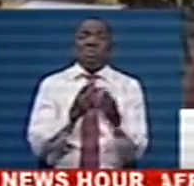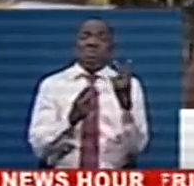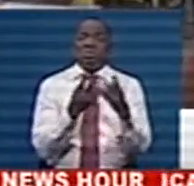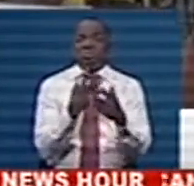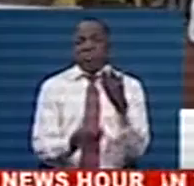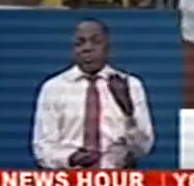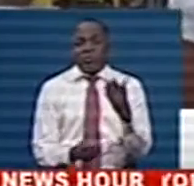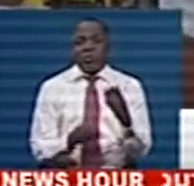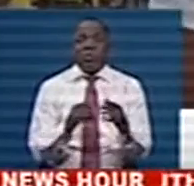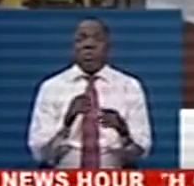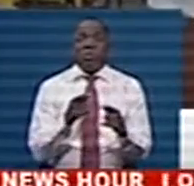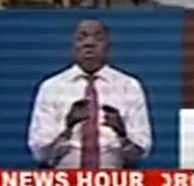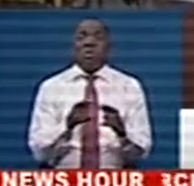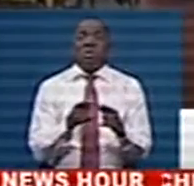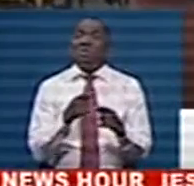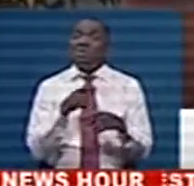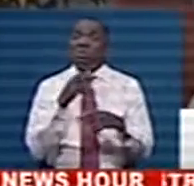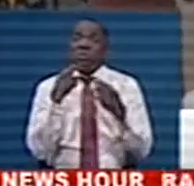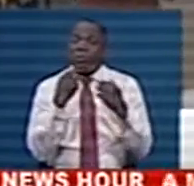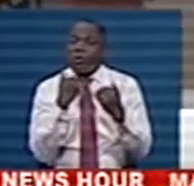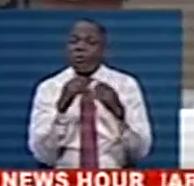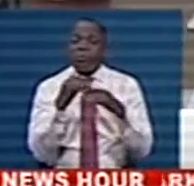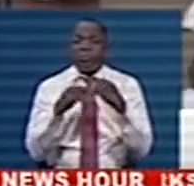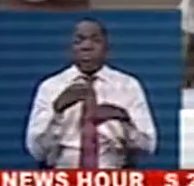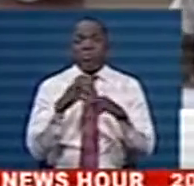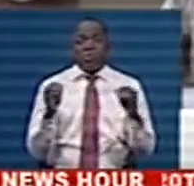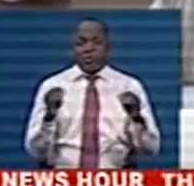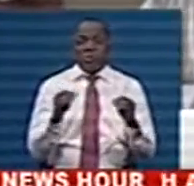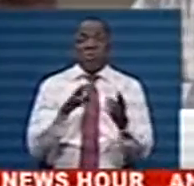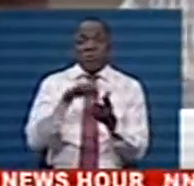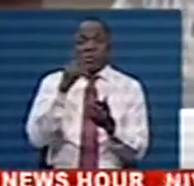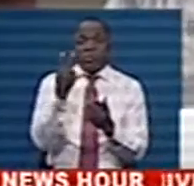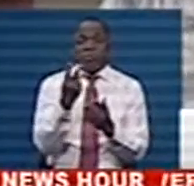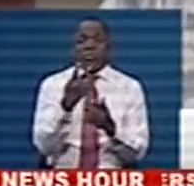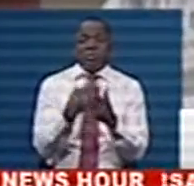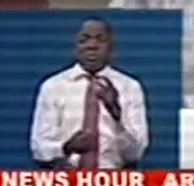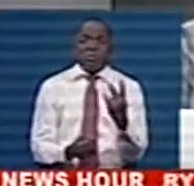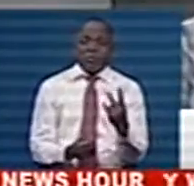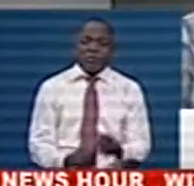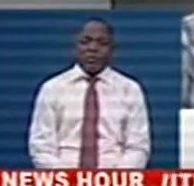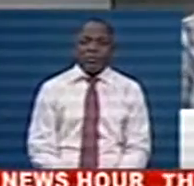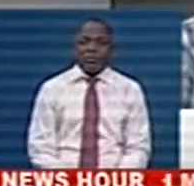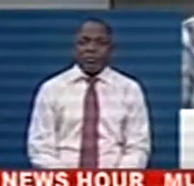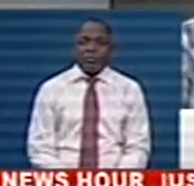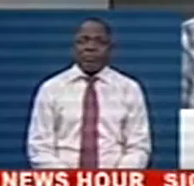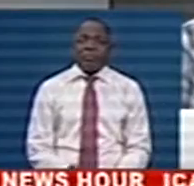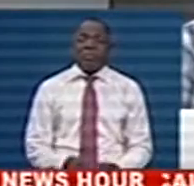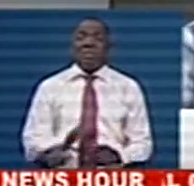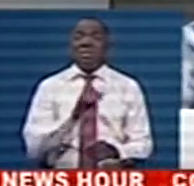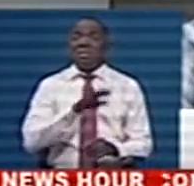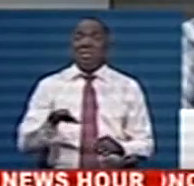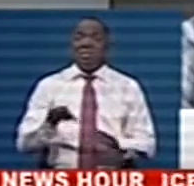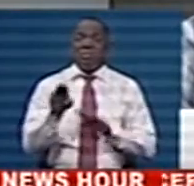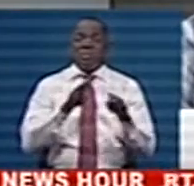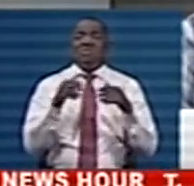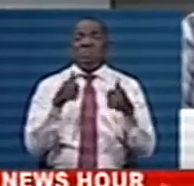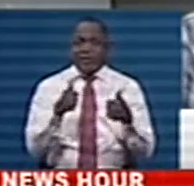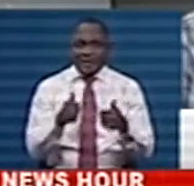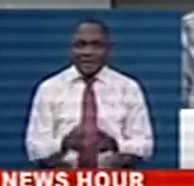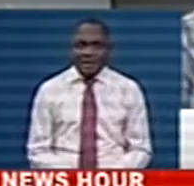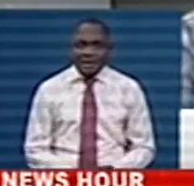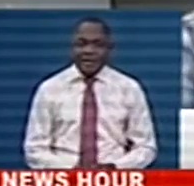absentees. The center had not recorded any hitch apart from the students who were absent. They comported themselves very